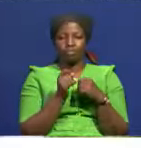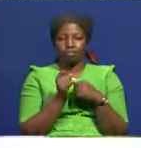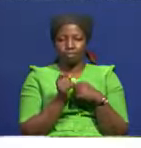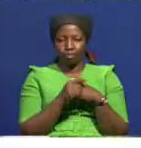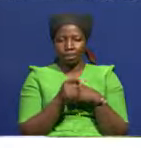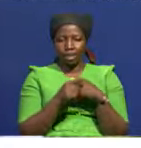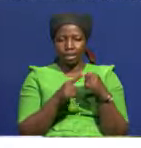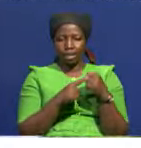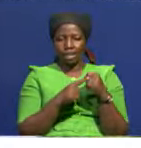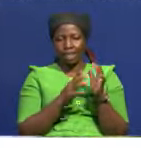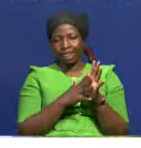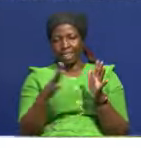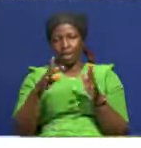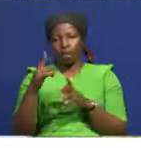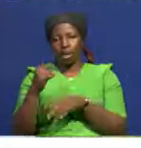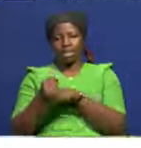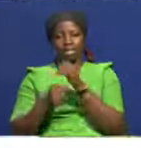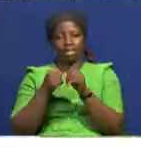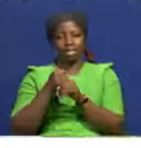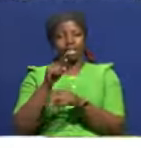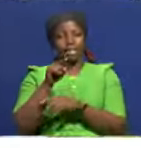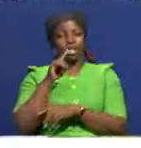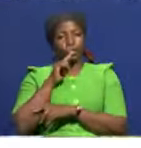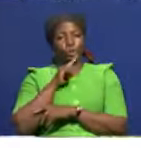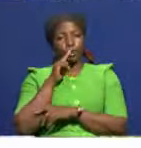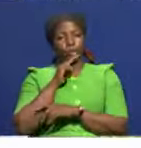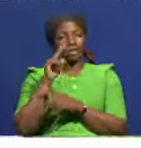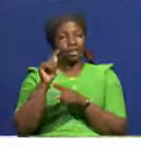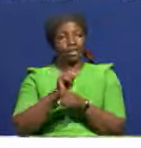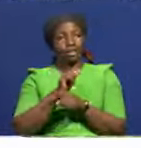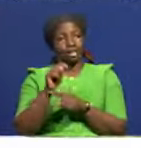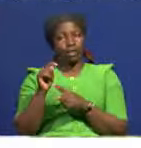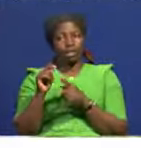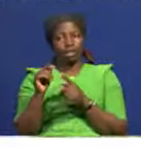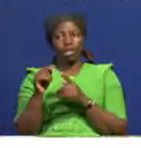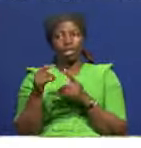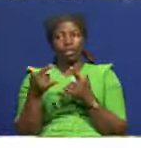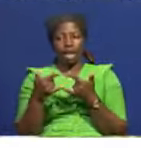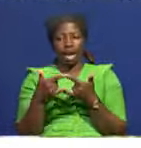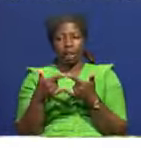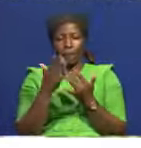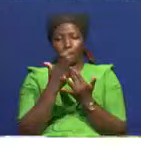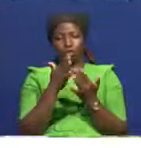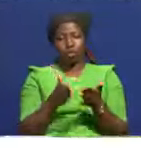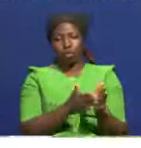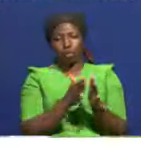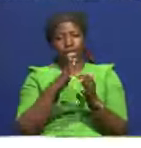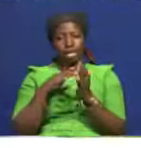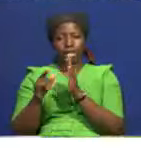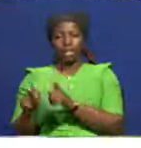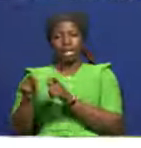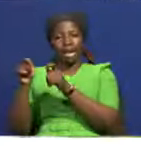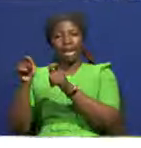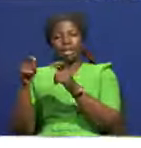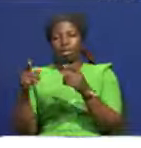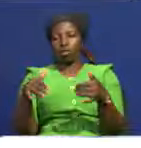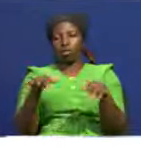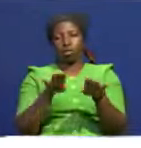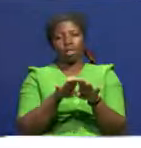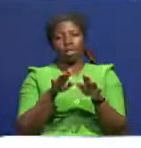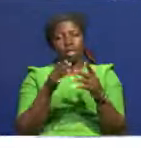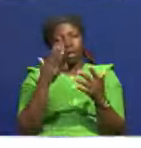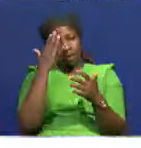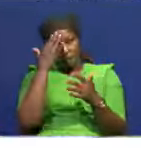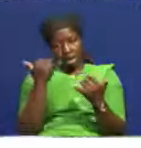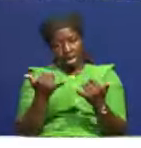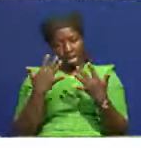This is a very rigorous, thorough training. We are bridging the gap between opportunity and talent, because our young people cannot access employment opportunities here in